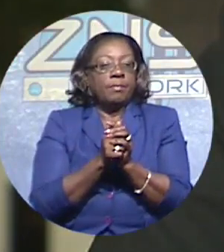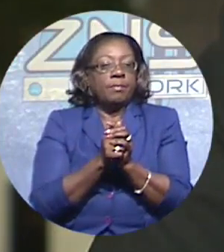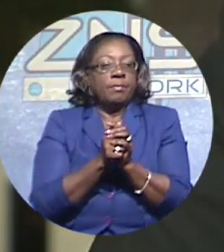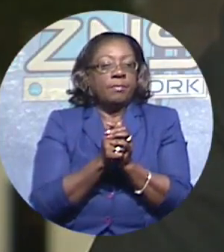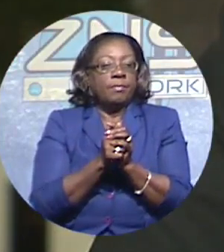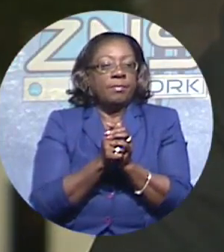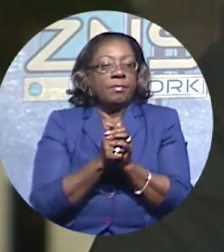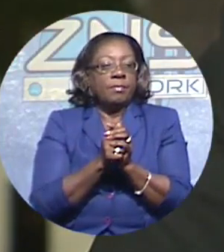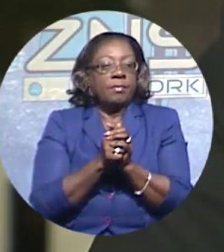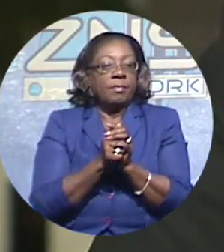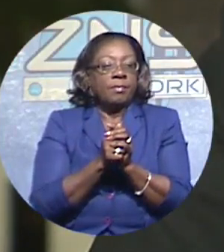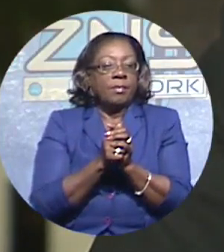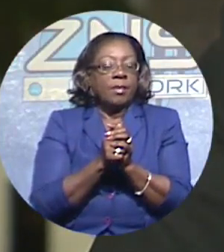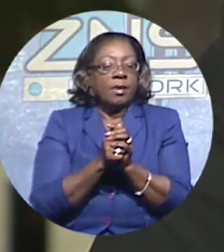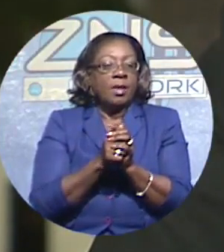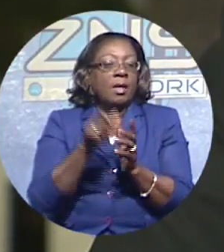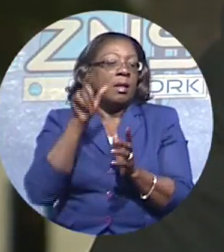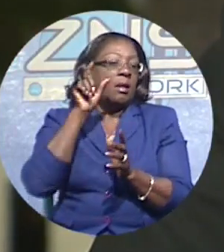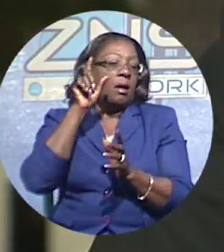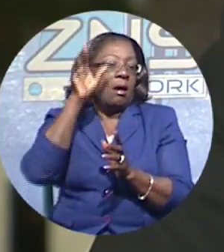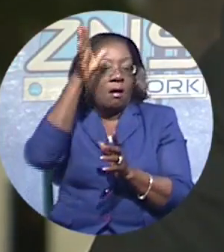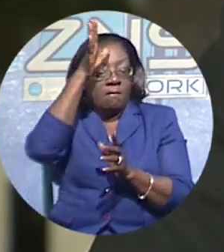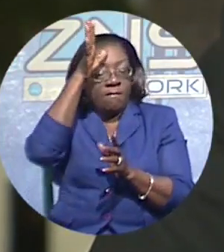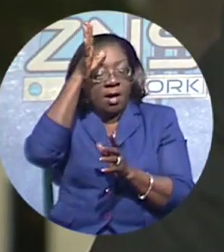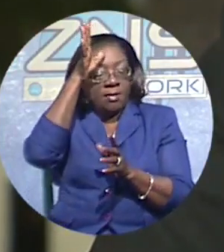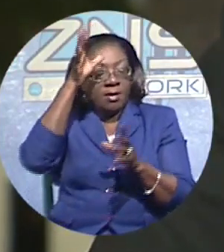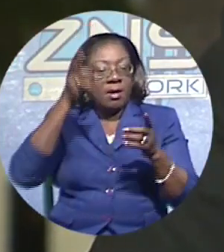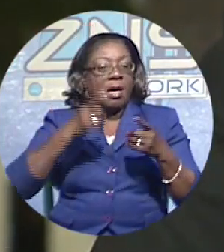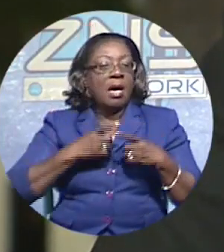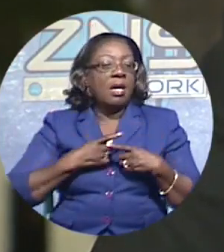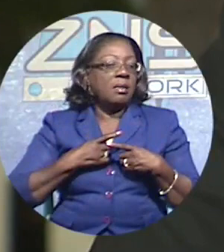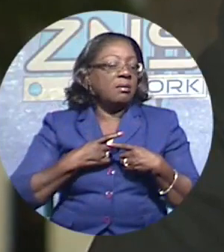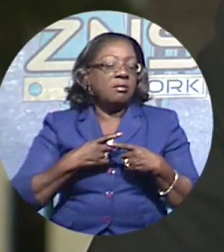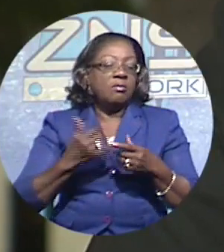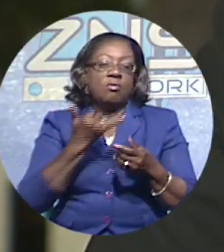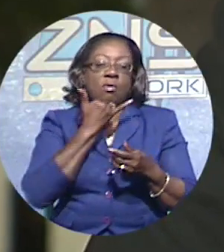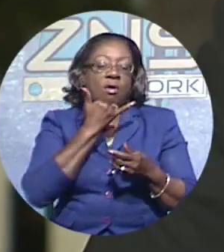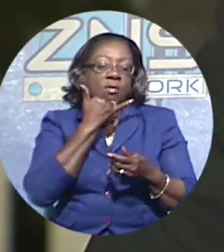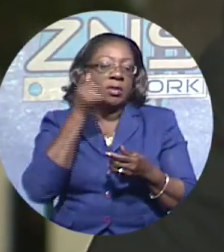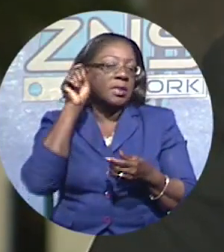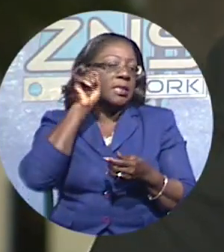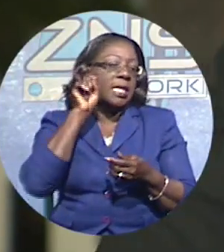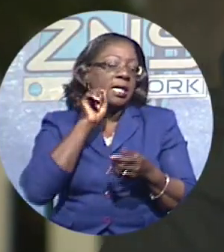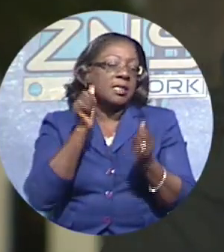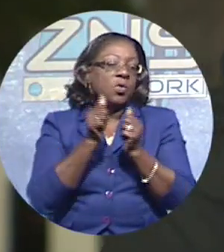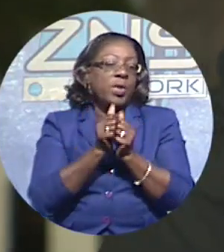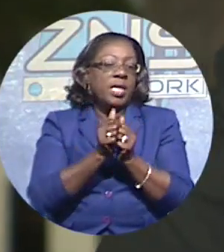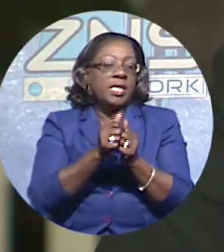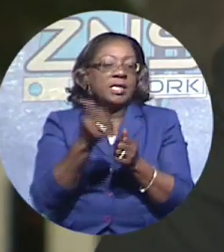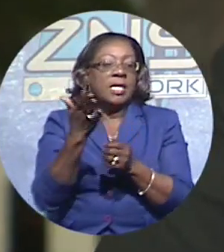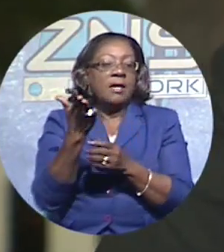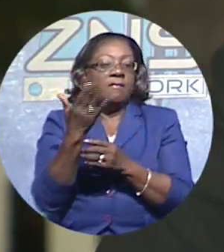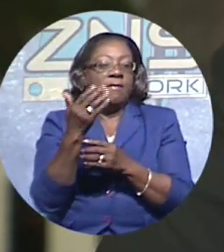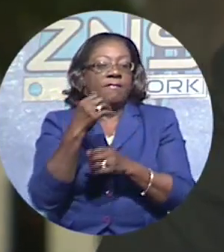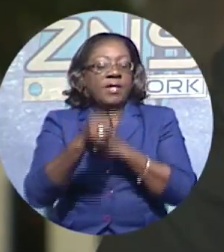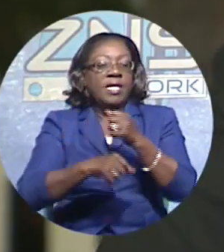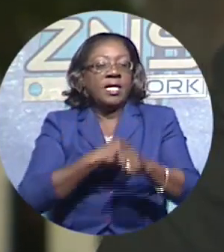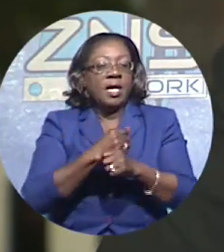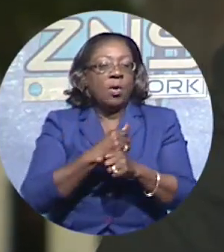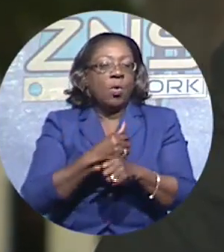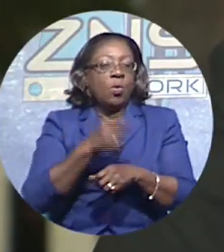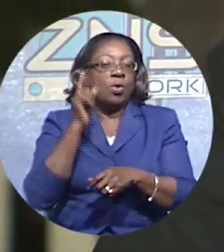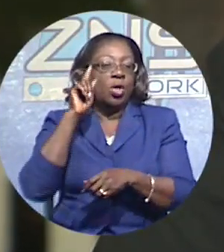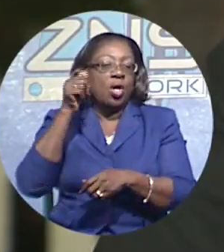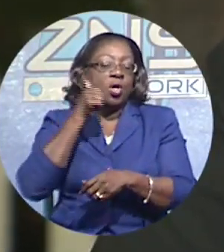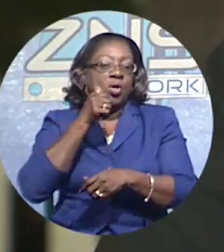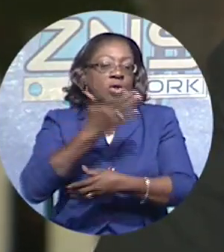Convicted a father of having unlawful sex with his 15-year-old daughter. That verdict handed down this afternoon. During the trial, the child testified that